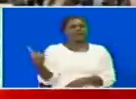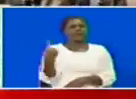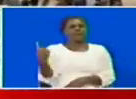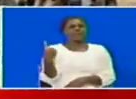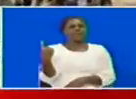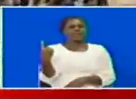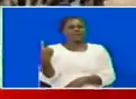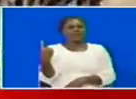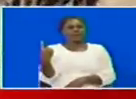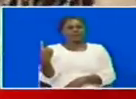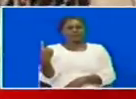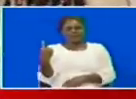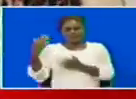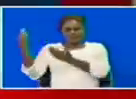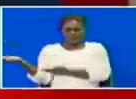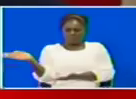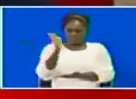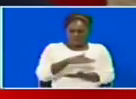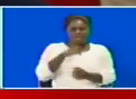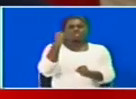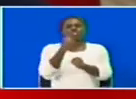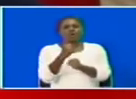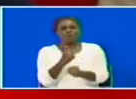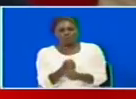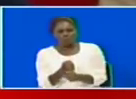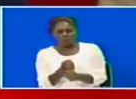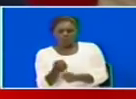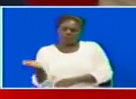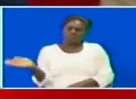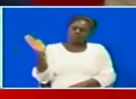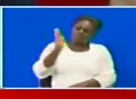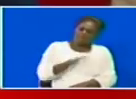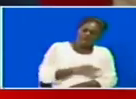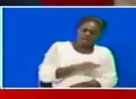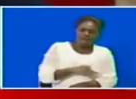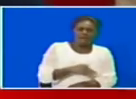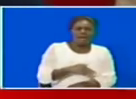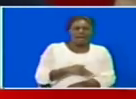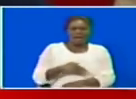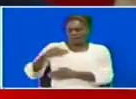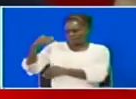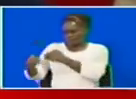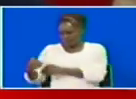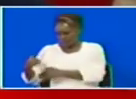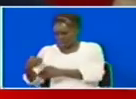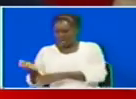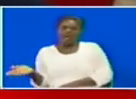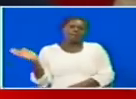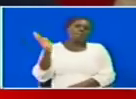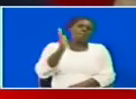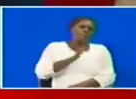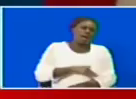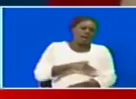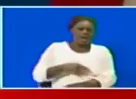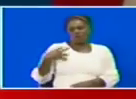before we will bring back our jobs we will bring back our borders we will bring back